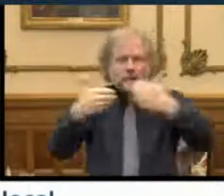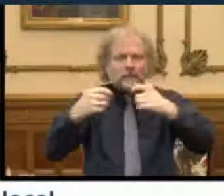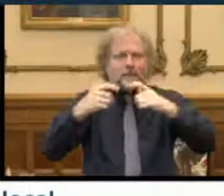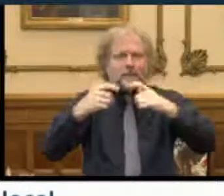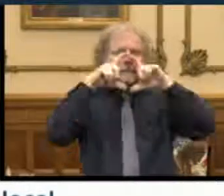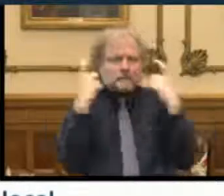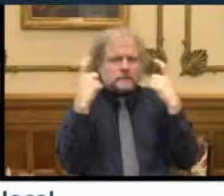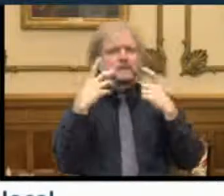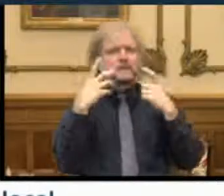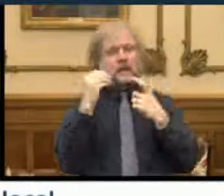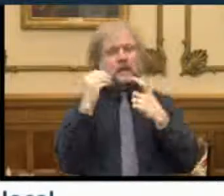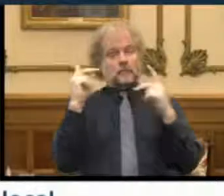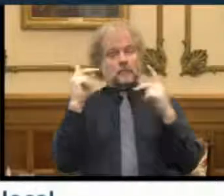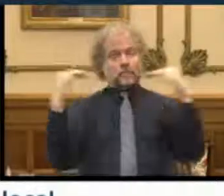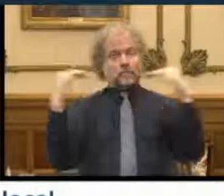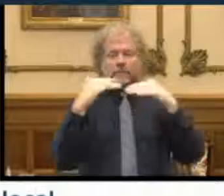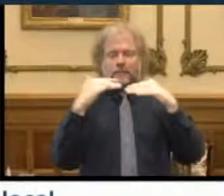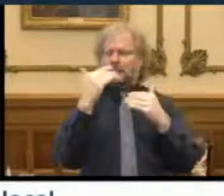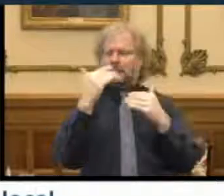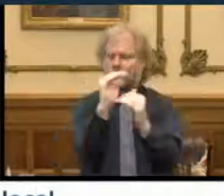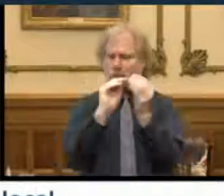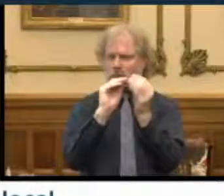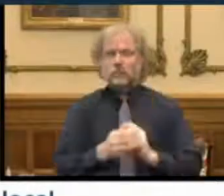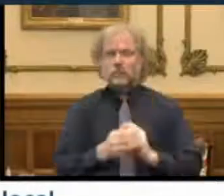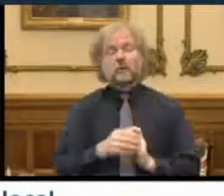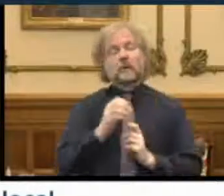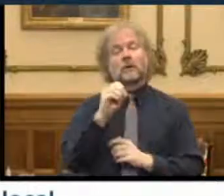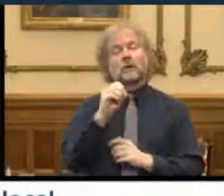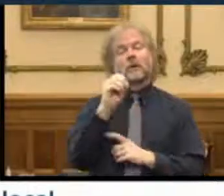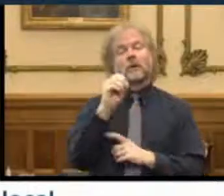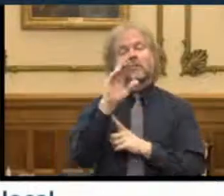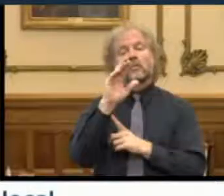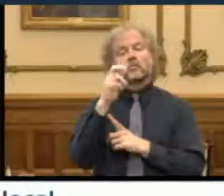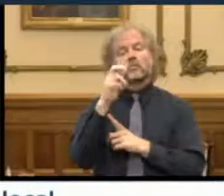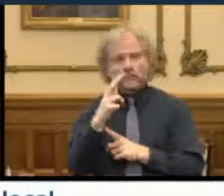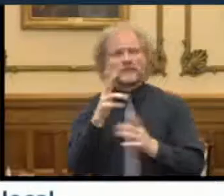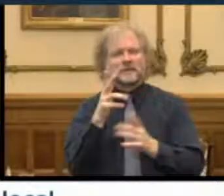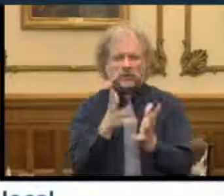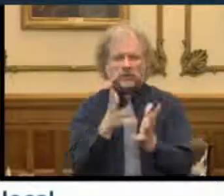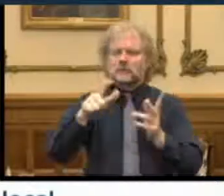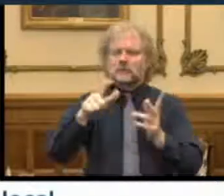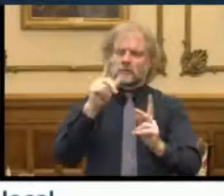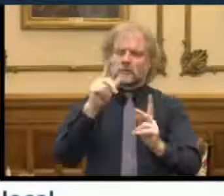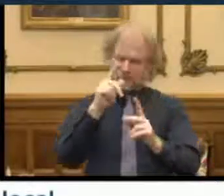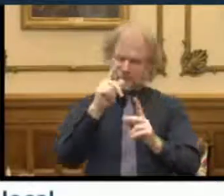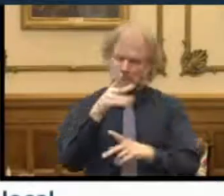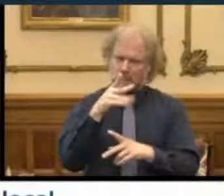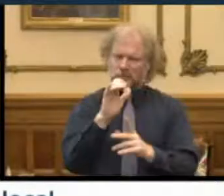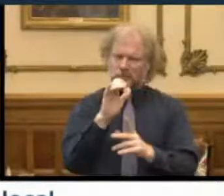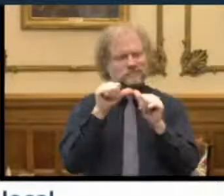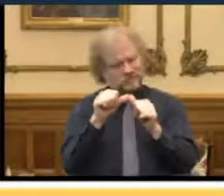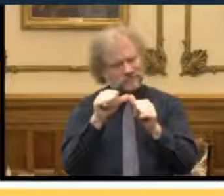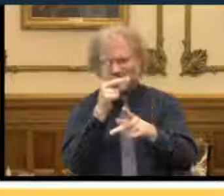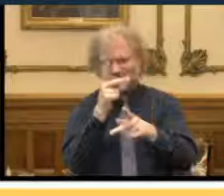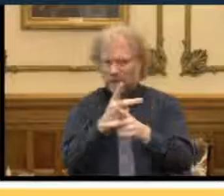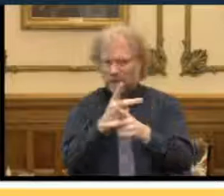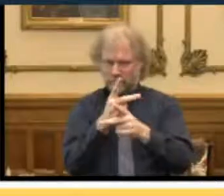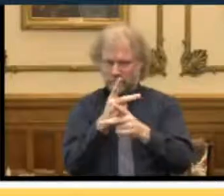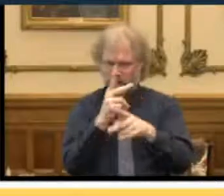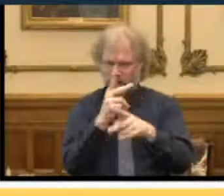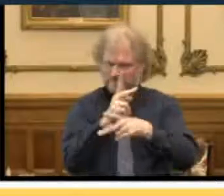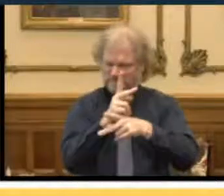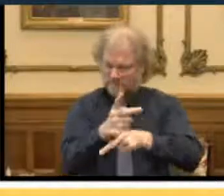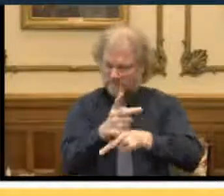limit spectators. Outreach occurs to encourage public to continue with precautions. The yellow would indicate that